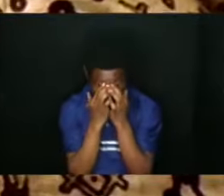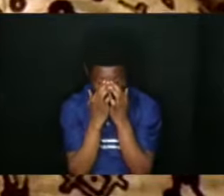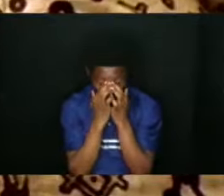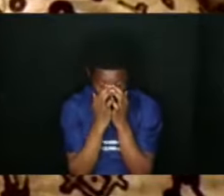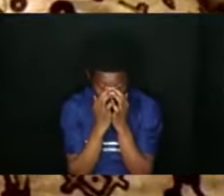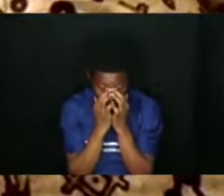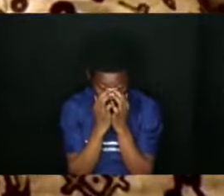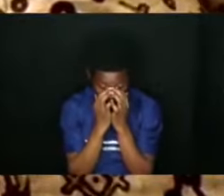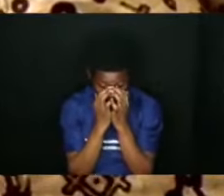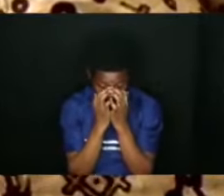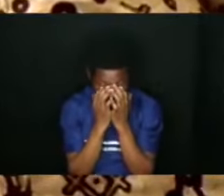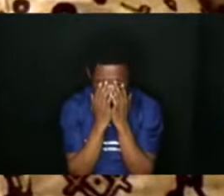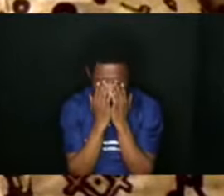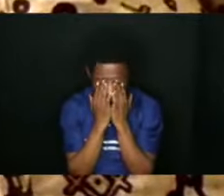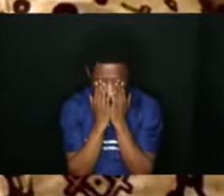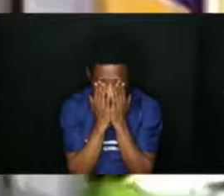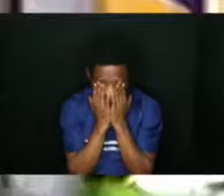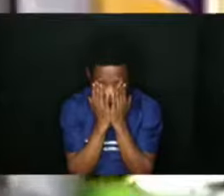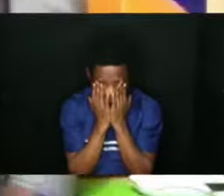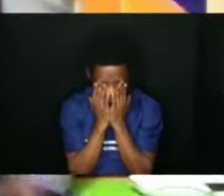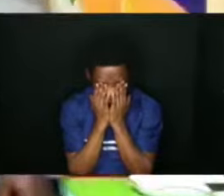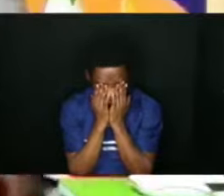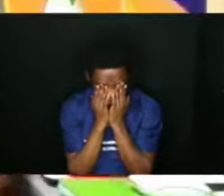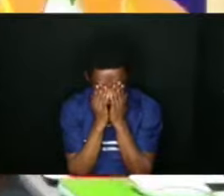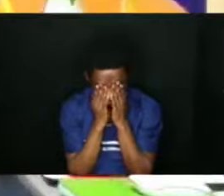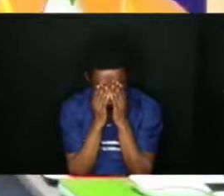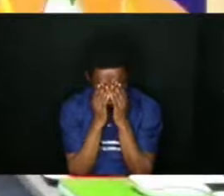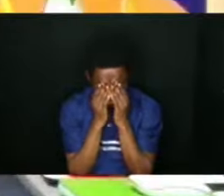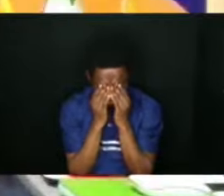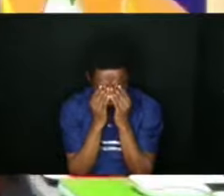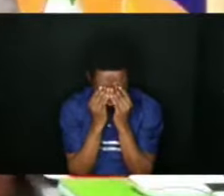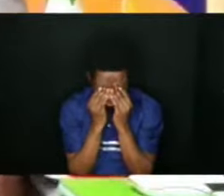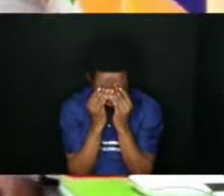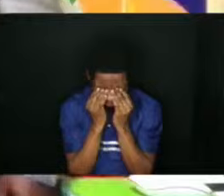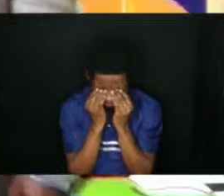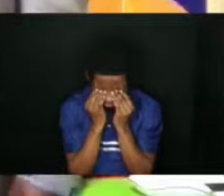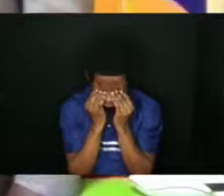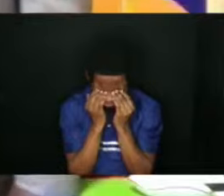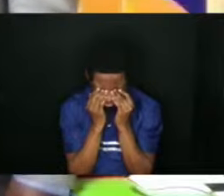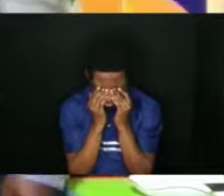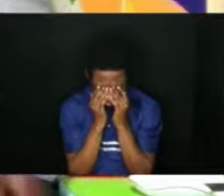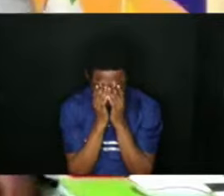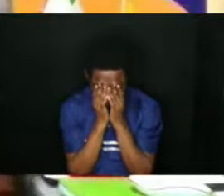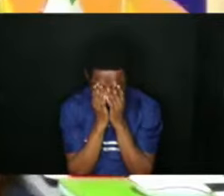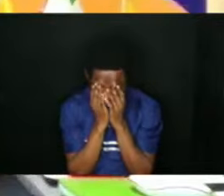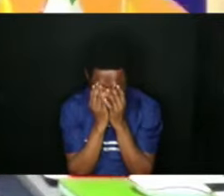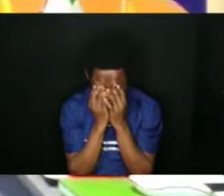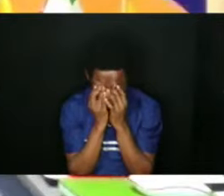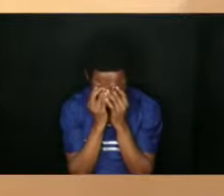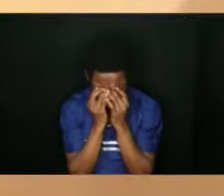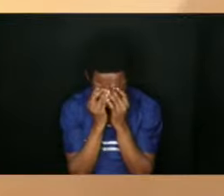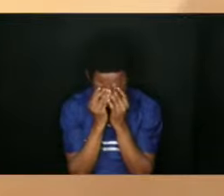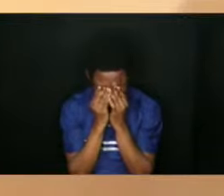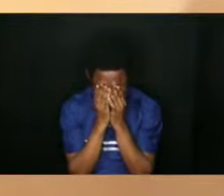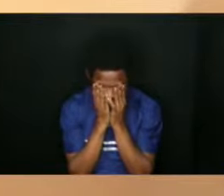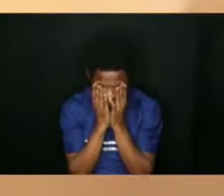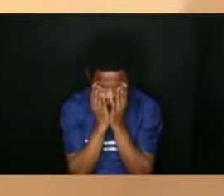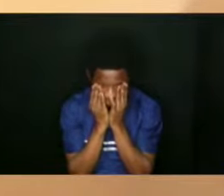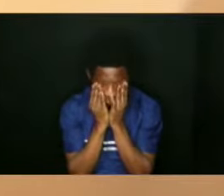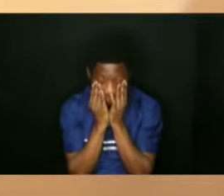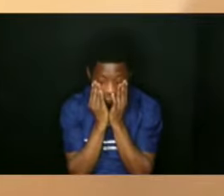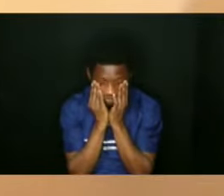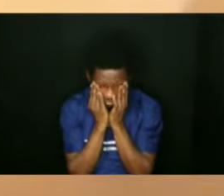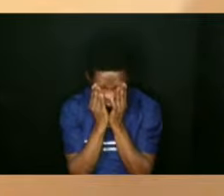of Jesus. In the name of Jesus. Oh, Rokondo, Father, we ask that